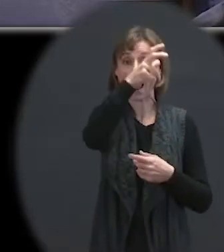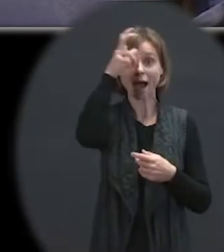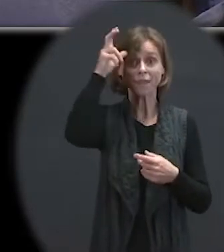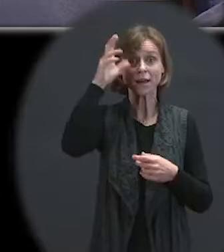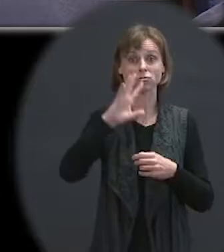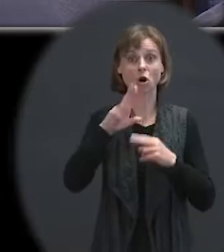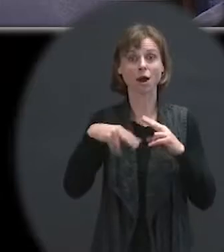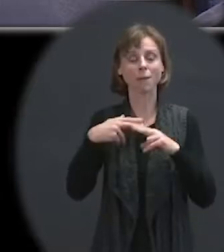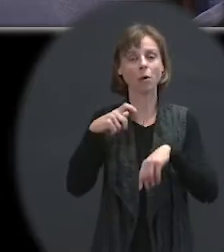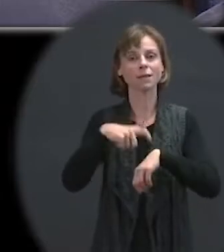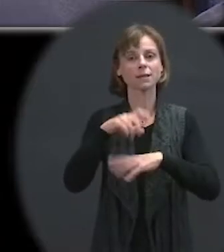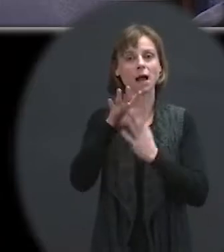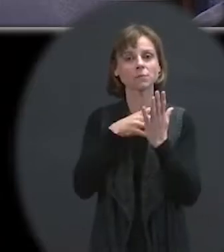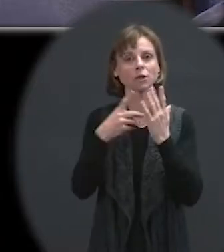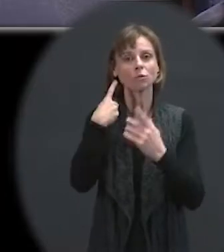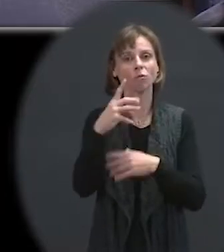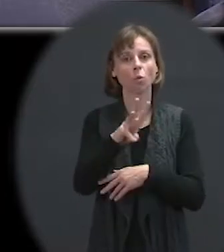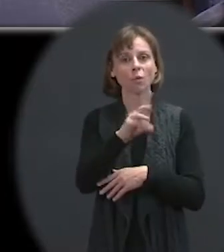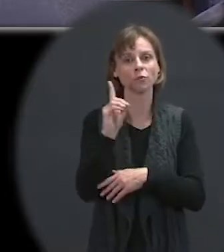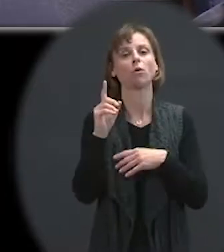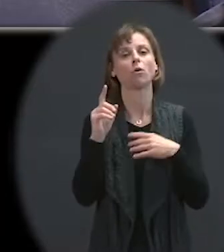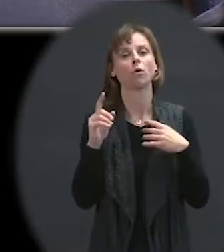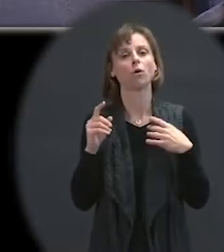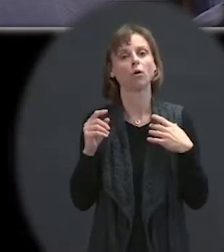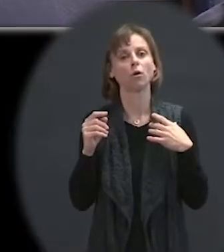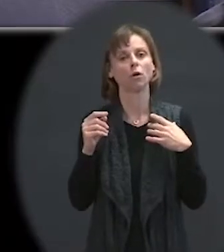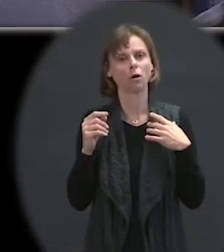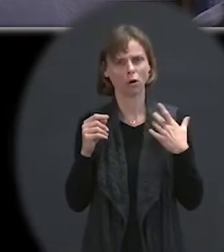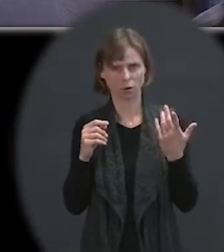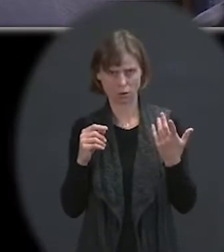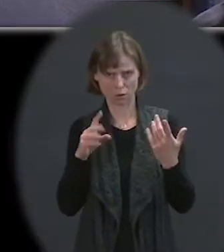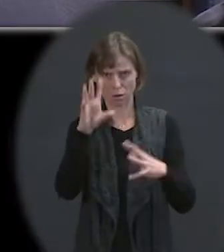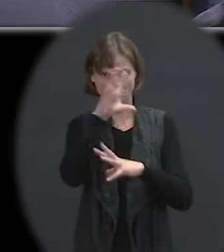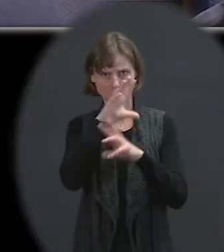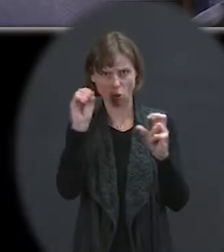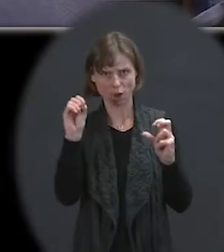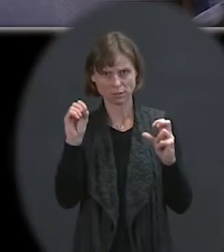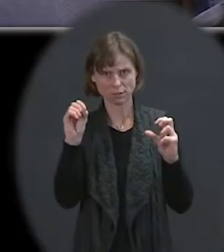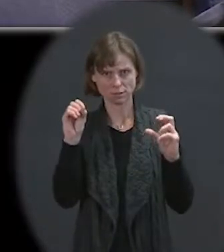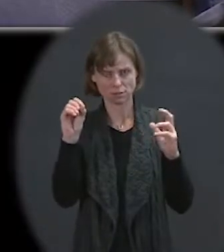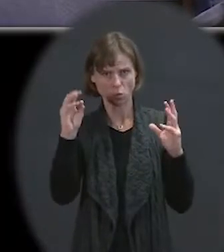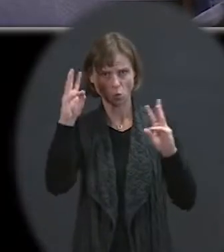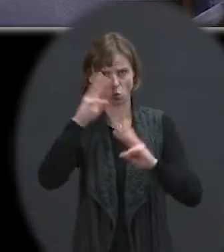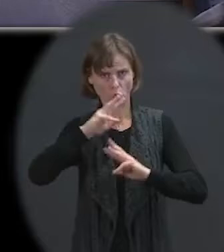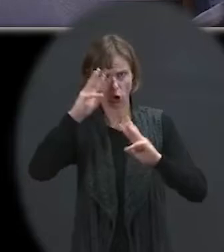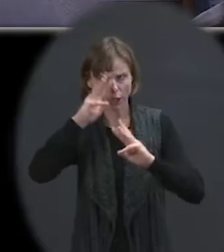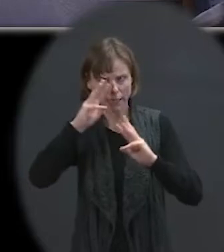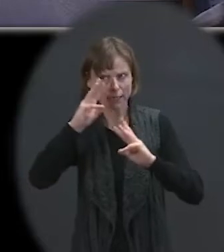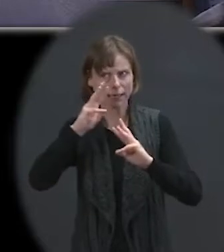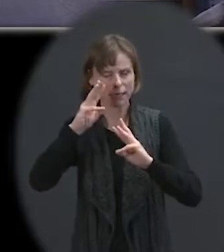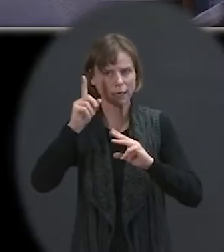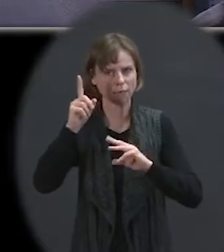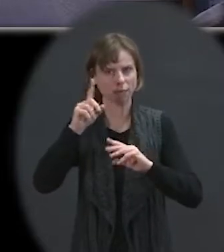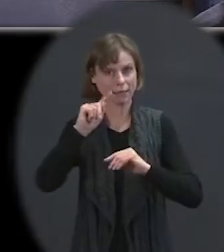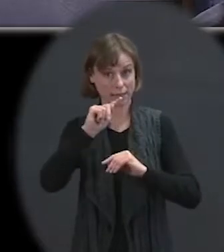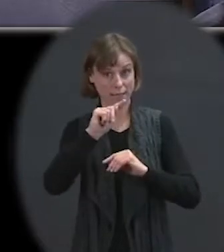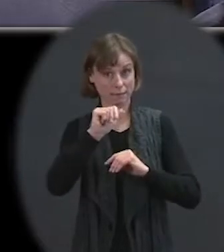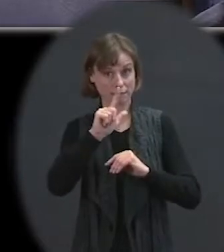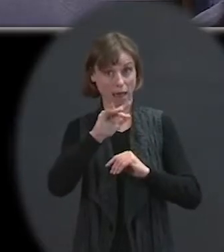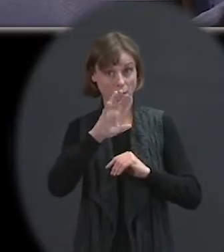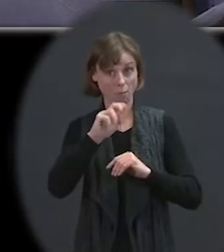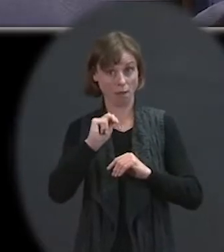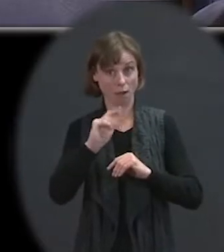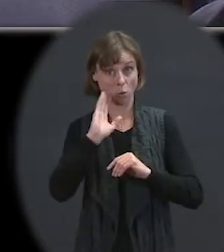this withdrawal and it all looks rather up in the air now, is the president worried in the longer term, bigger picture? Is he worried that the Taliban are going to take